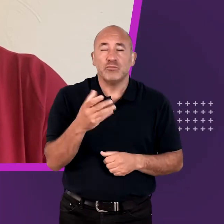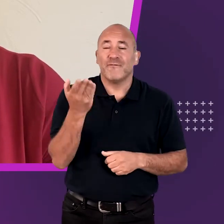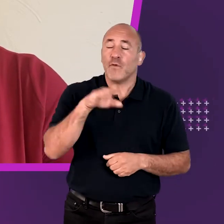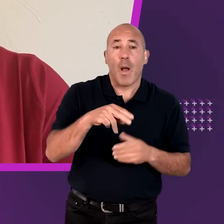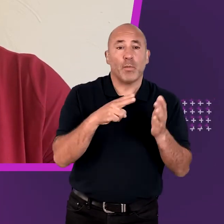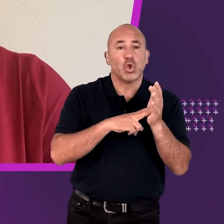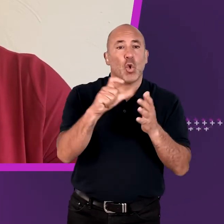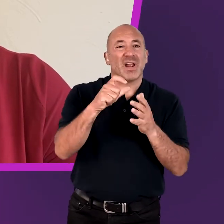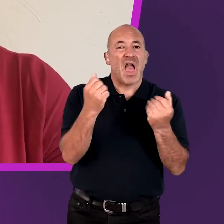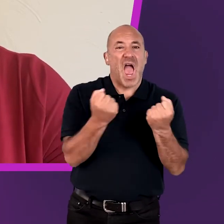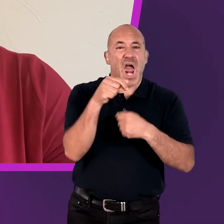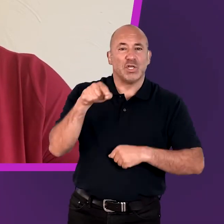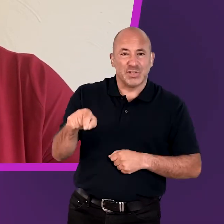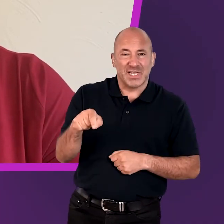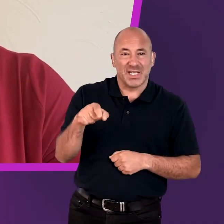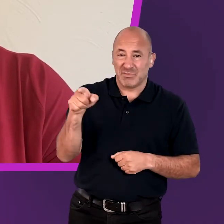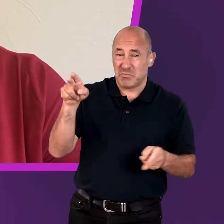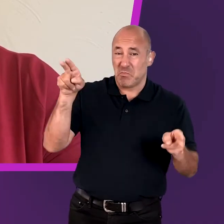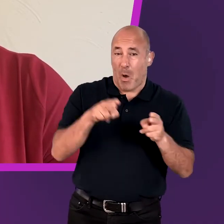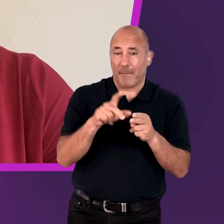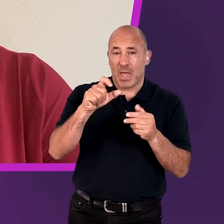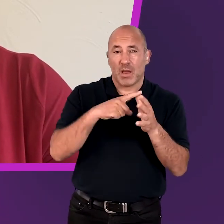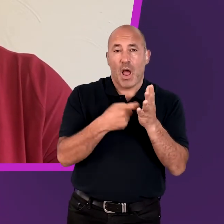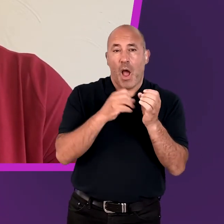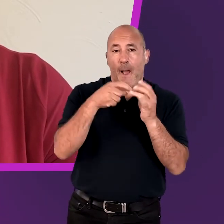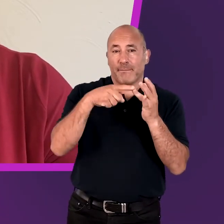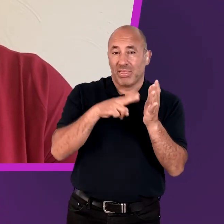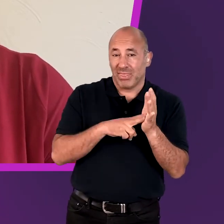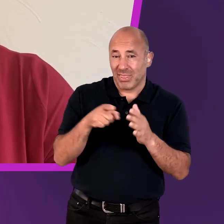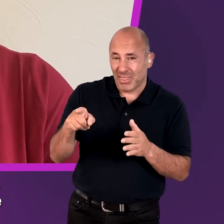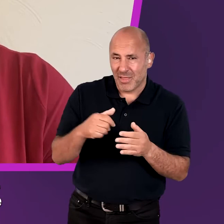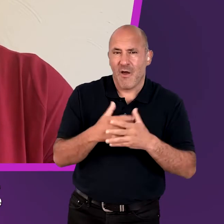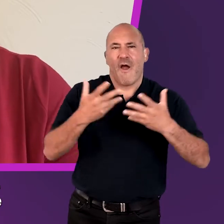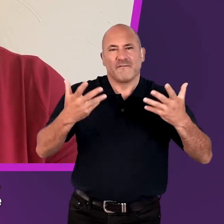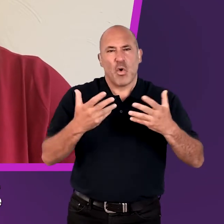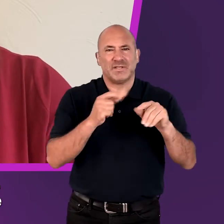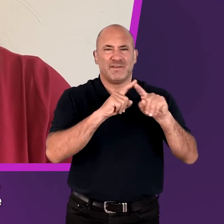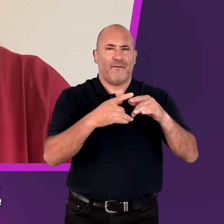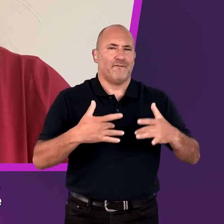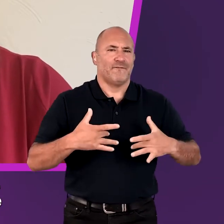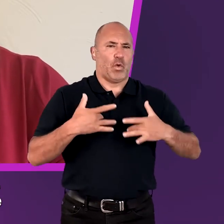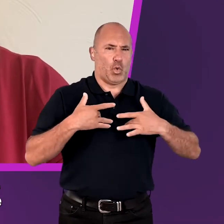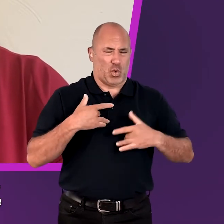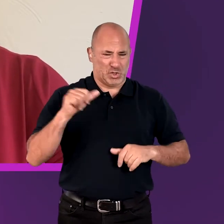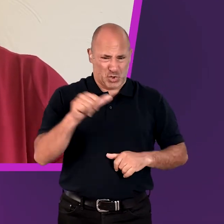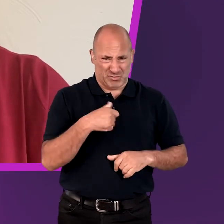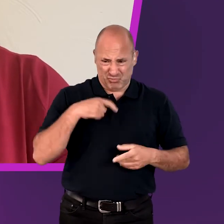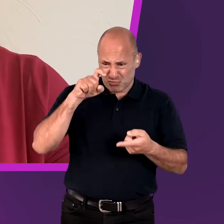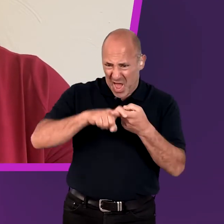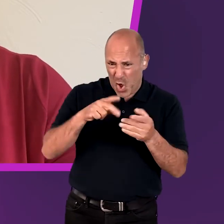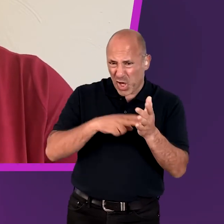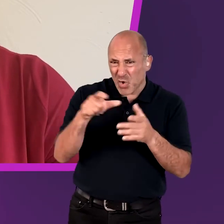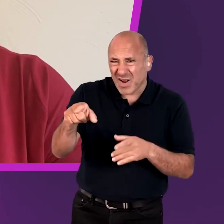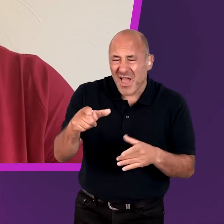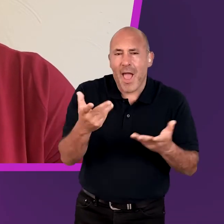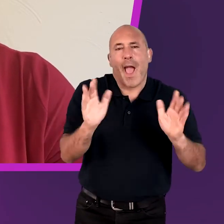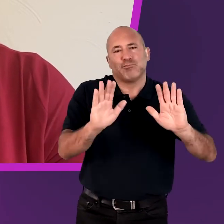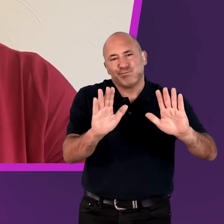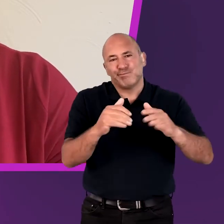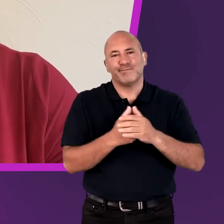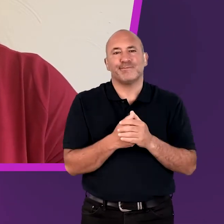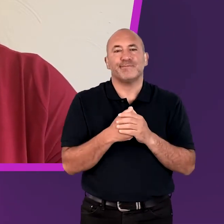source a lot of our electricity from nuclear energy, which is a low carbon option, although there are of course different views on whether we should be relying on